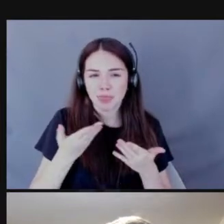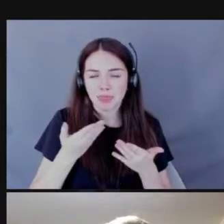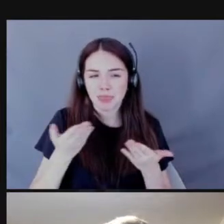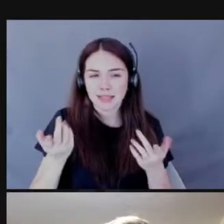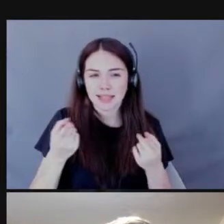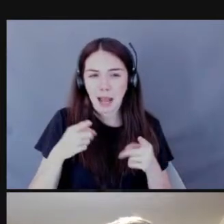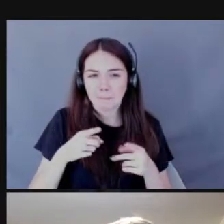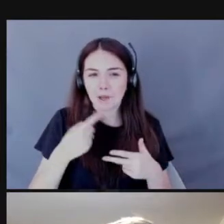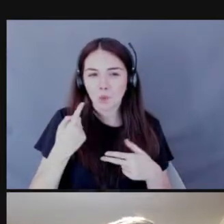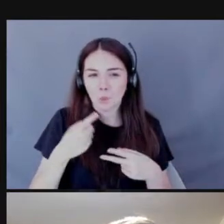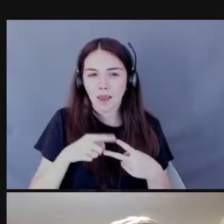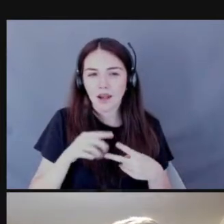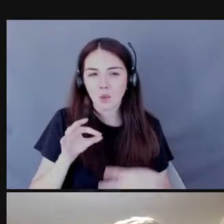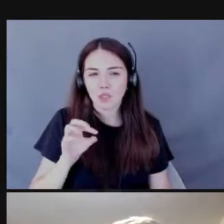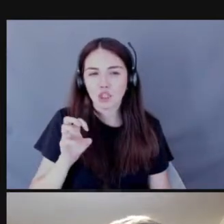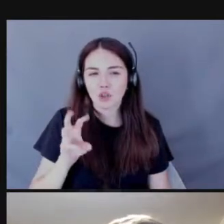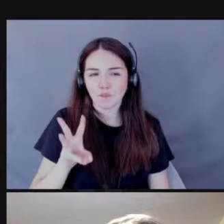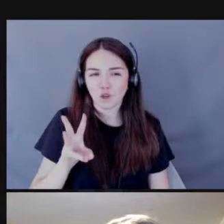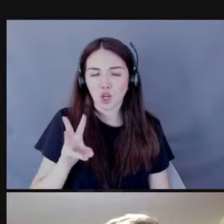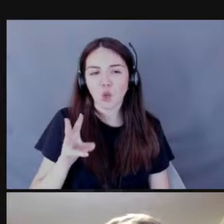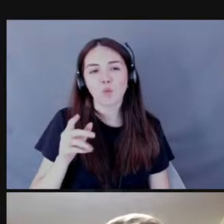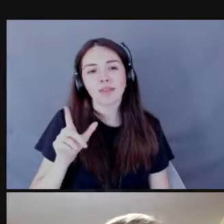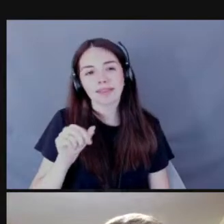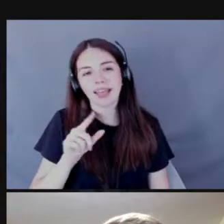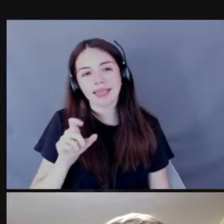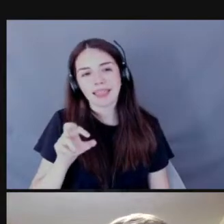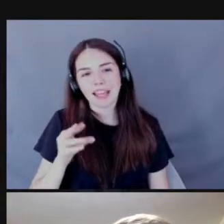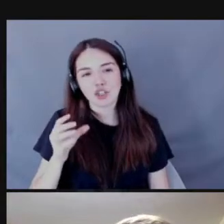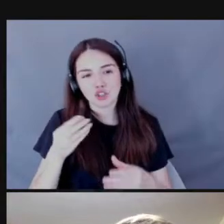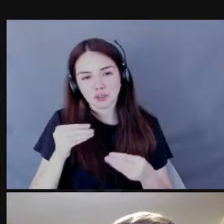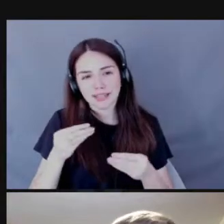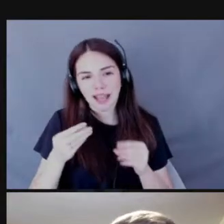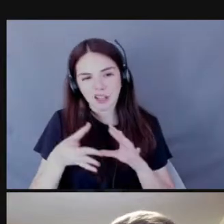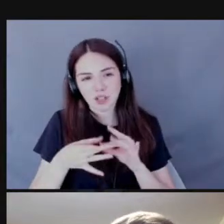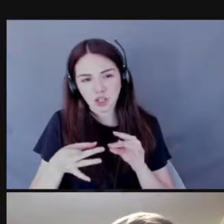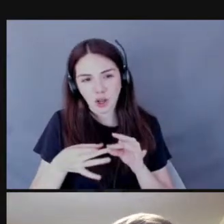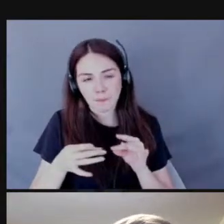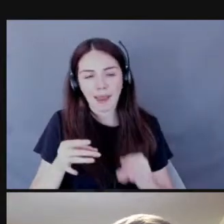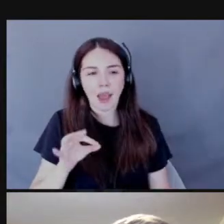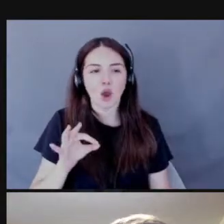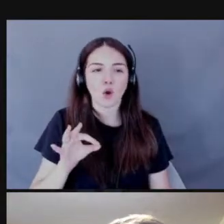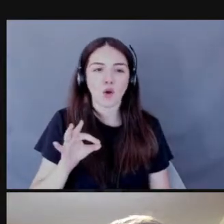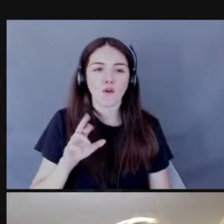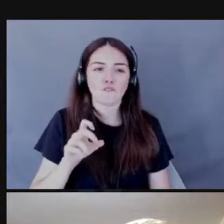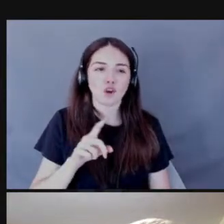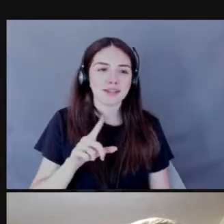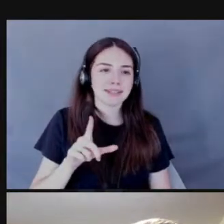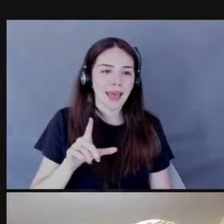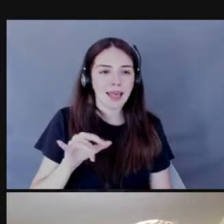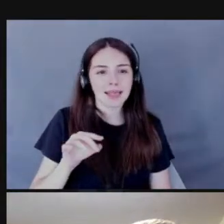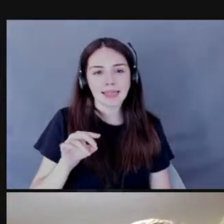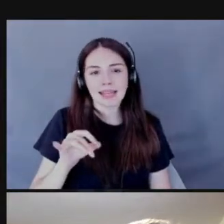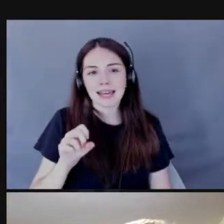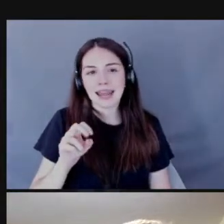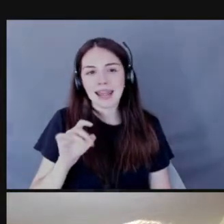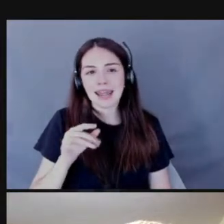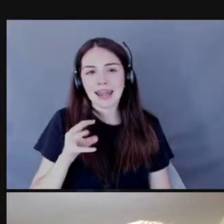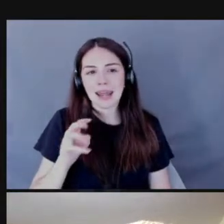Frew coincidence with the laser sales and all that stuff, and the fact that Frizzell and the Enigma Project knew him